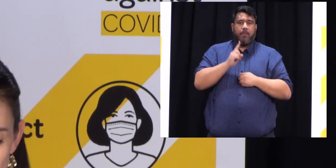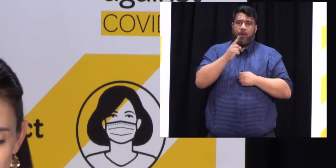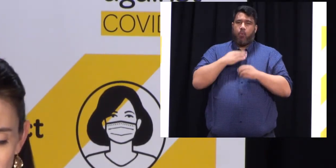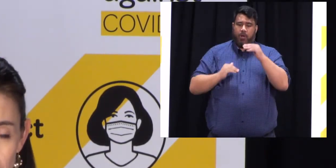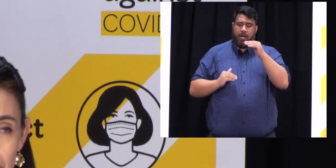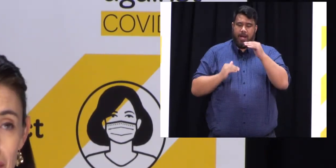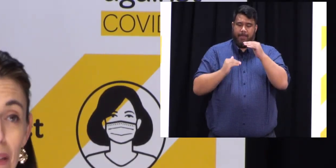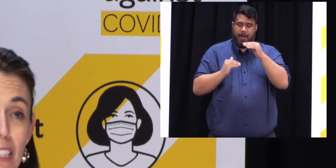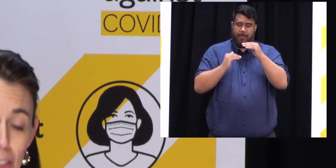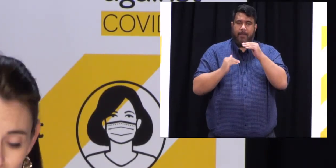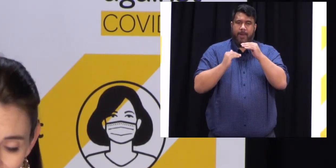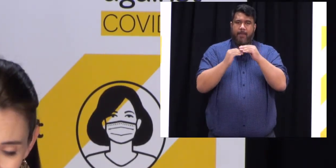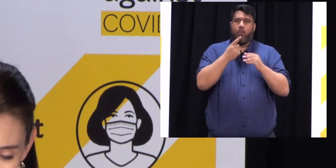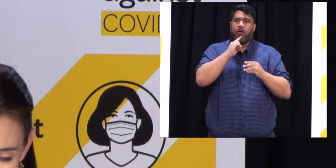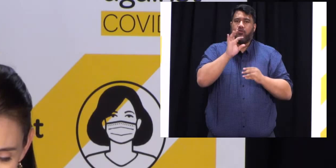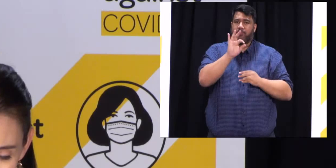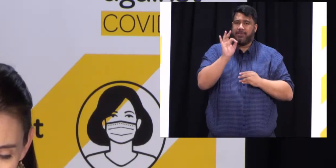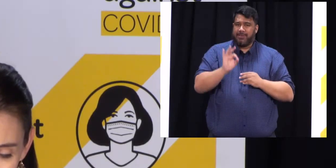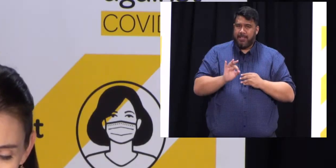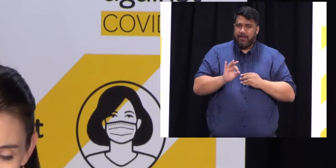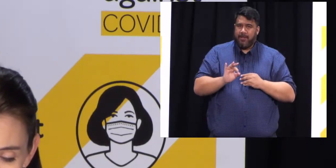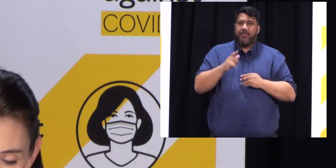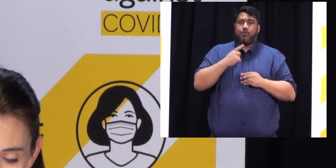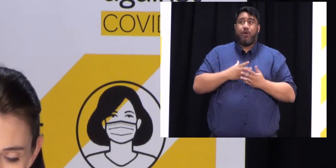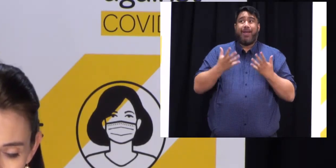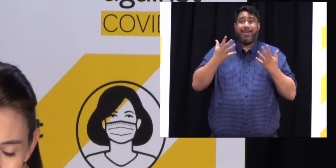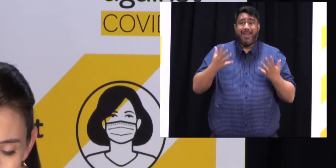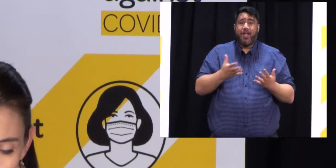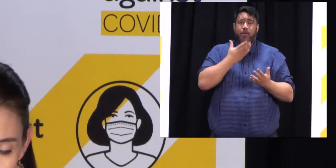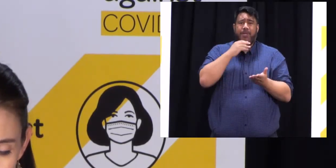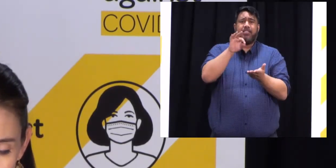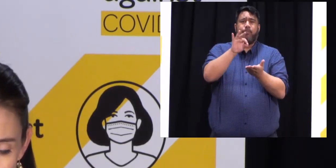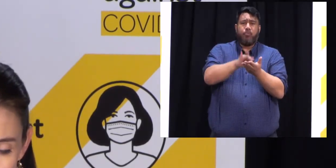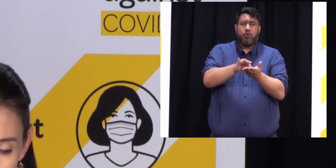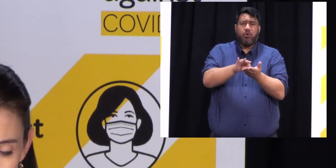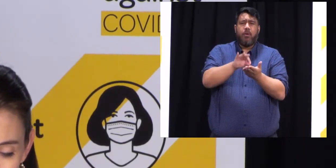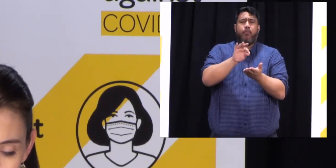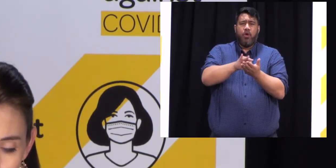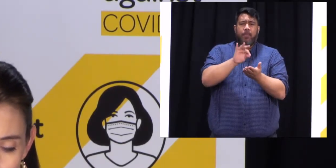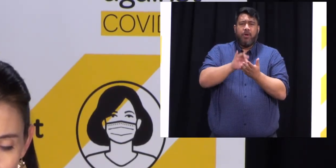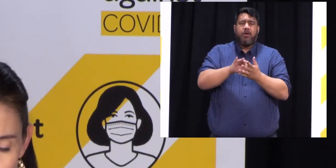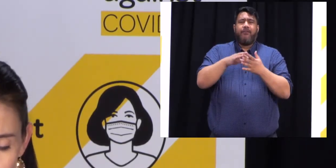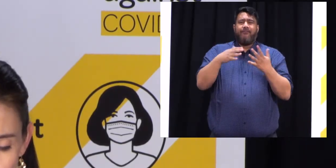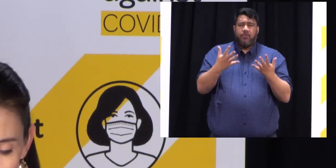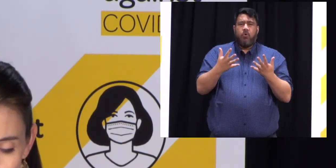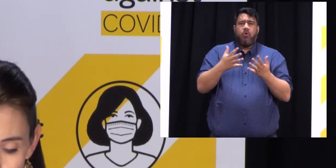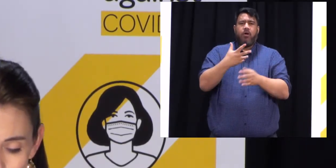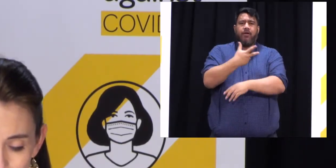as possible. Please do it now. If you're not booked in yet, please go to